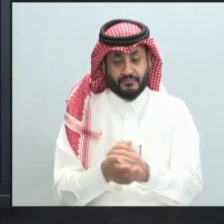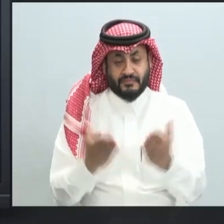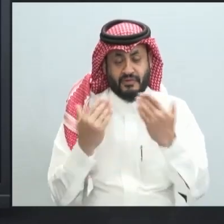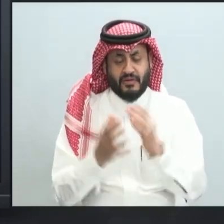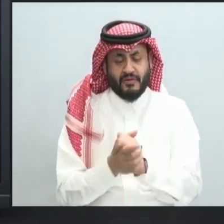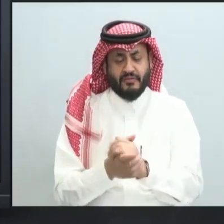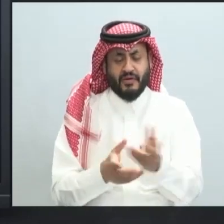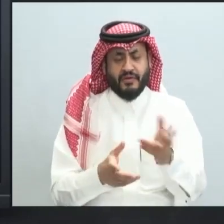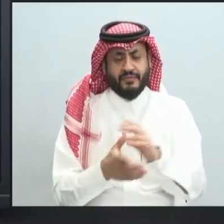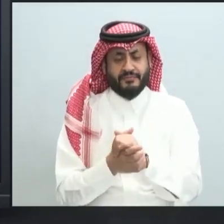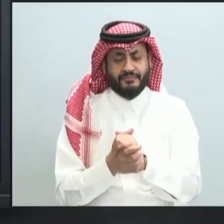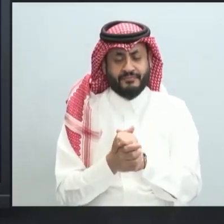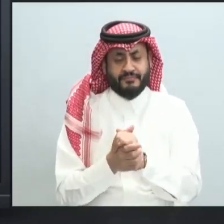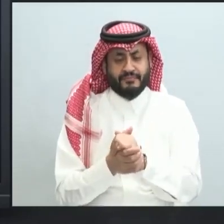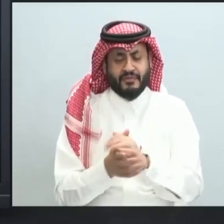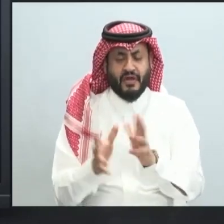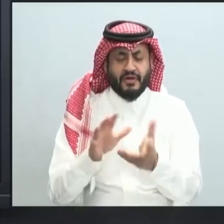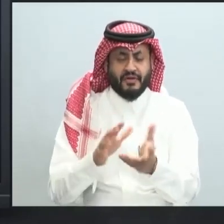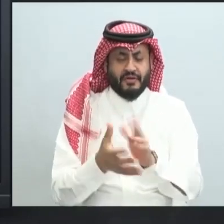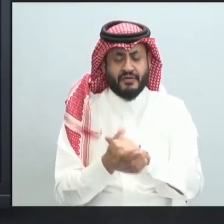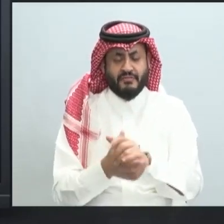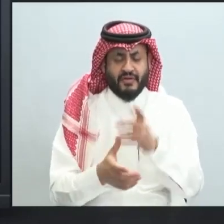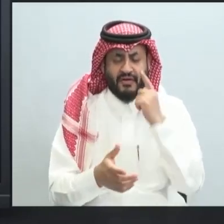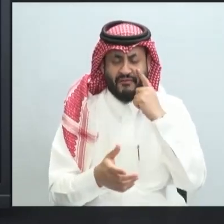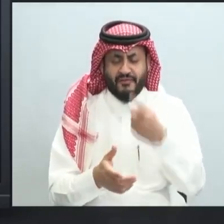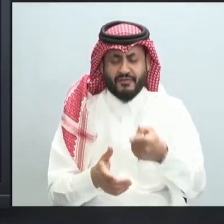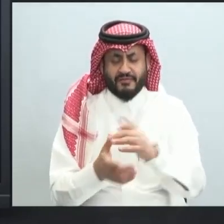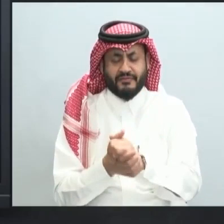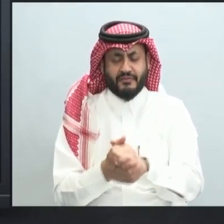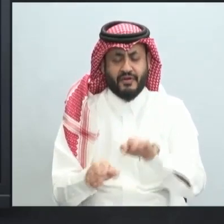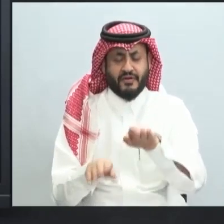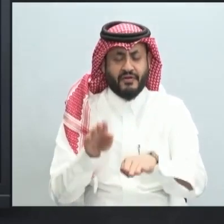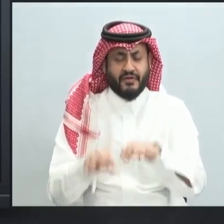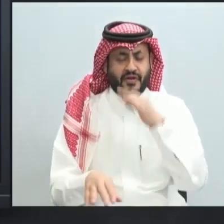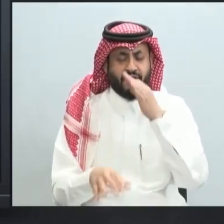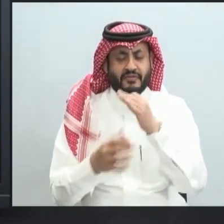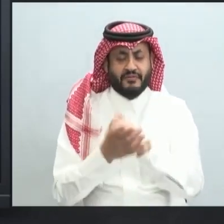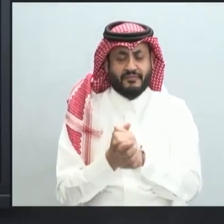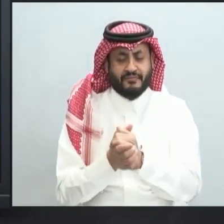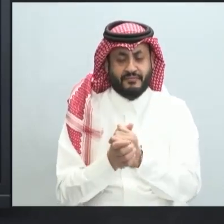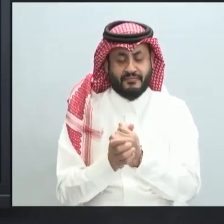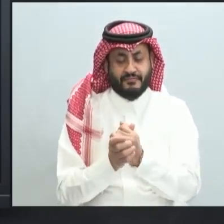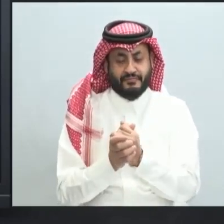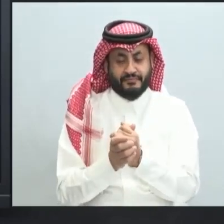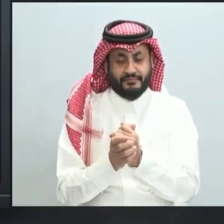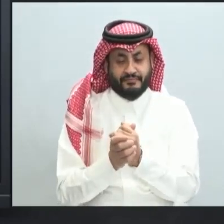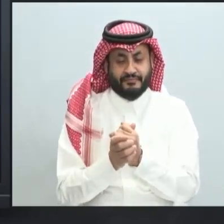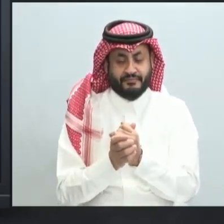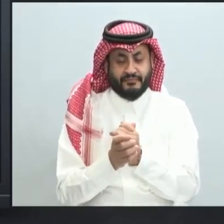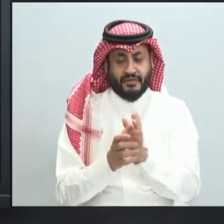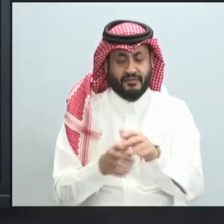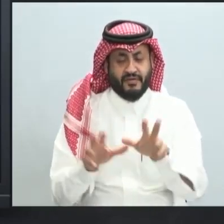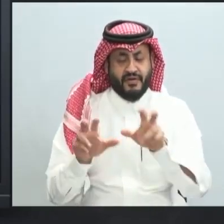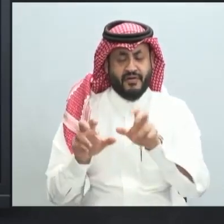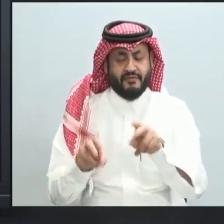among other lessons, that sometimes we may found different sounds with or different letters